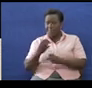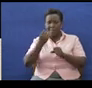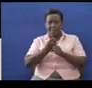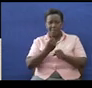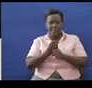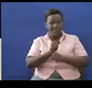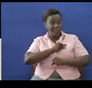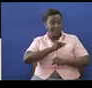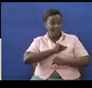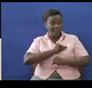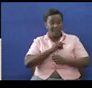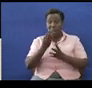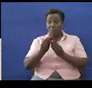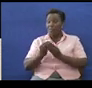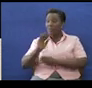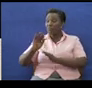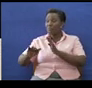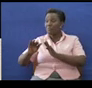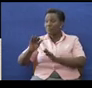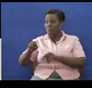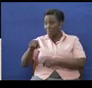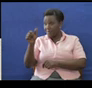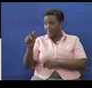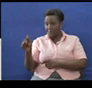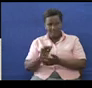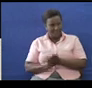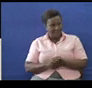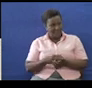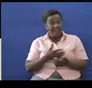a cultural and gender-related activity, what does that mean?